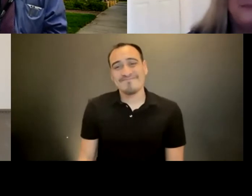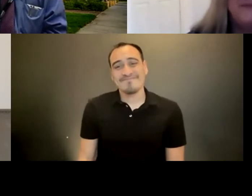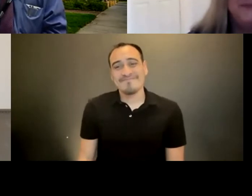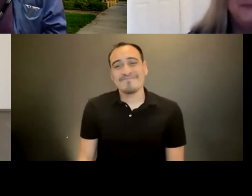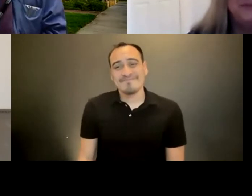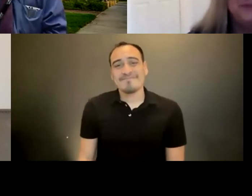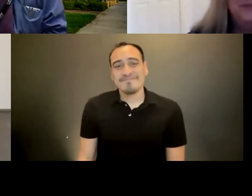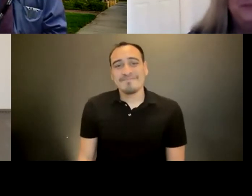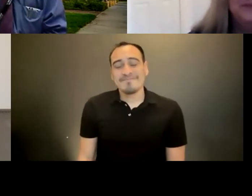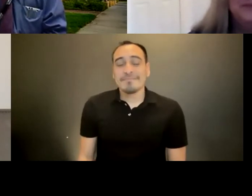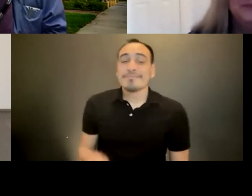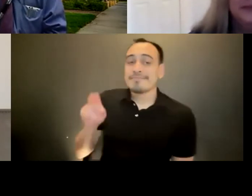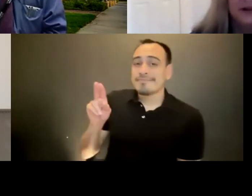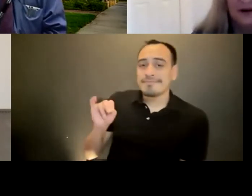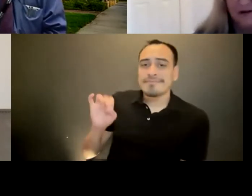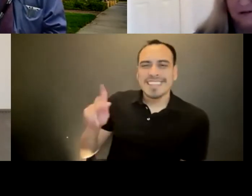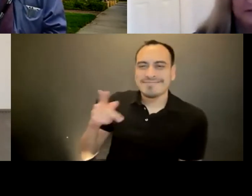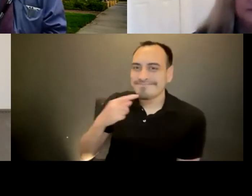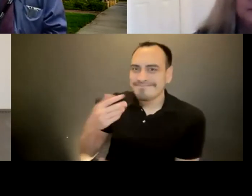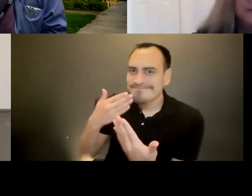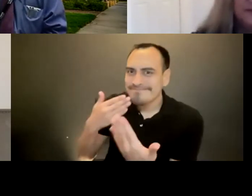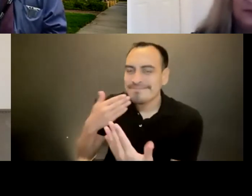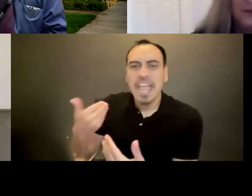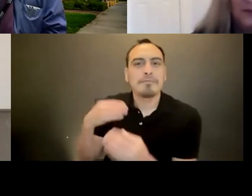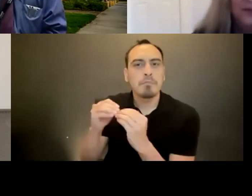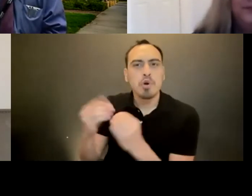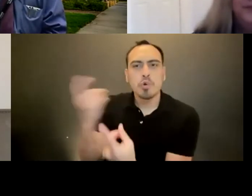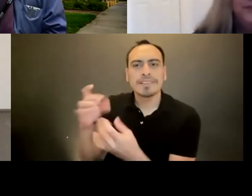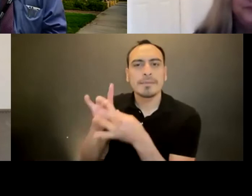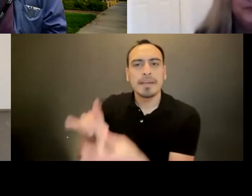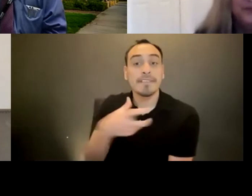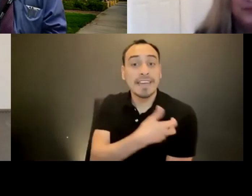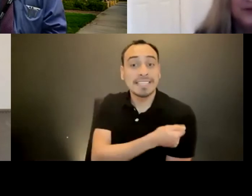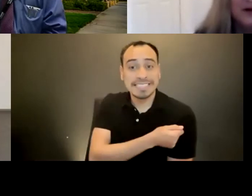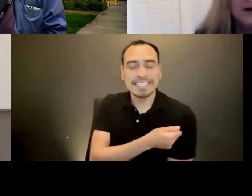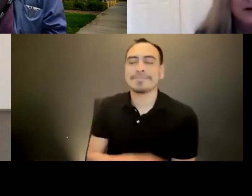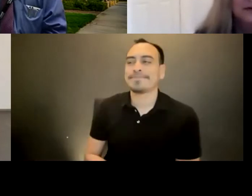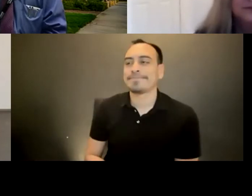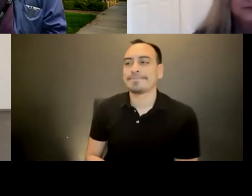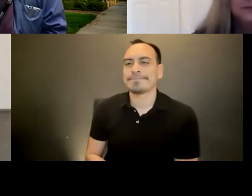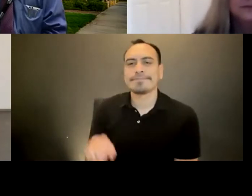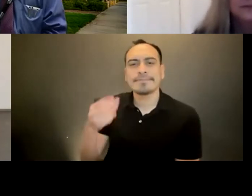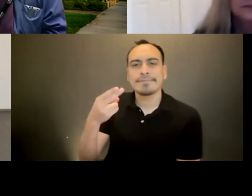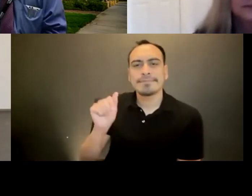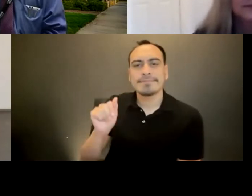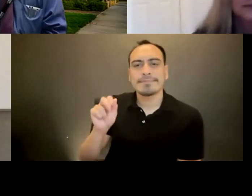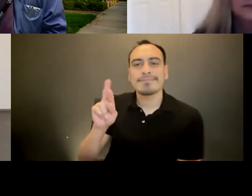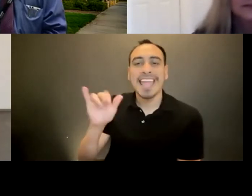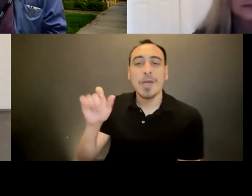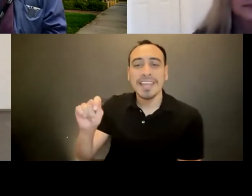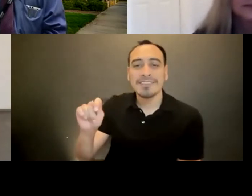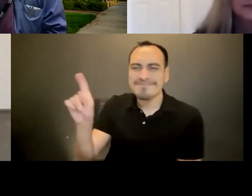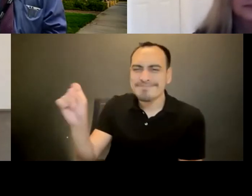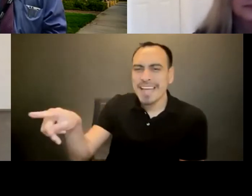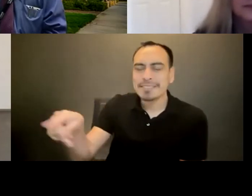Great, thank you. And so we have some more questions about vaccine here. This one in particular, Harriet's asking about